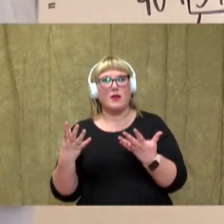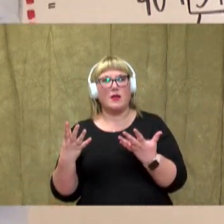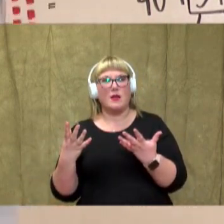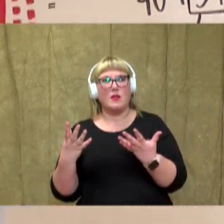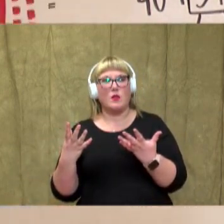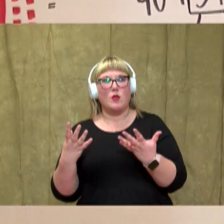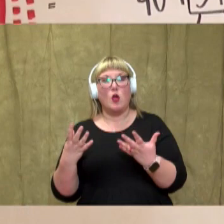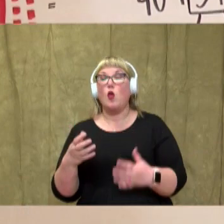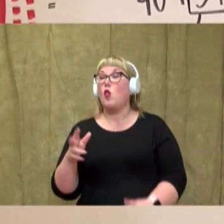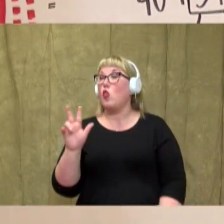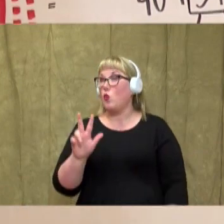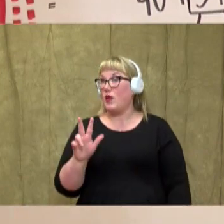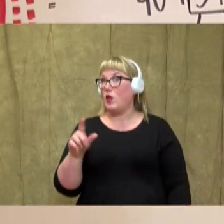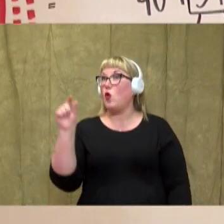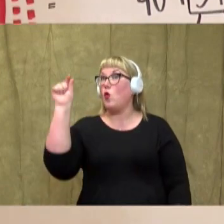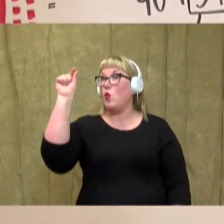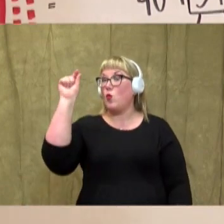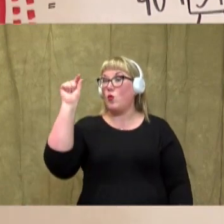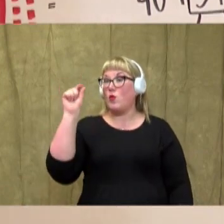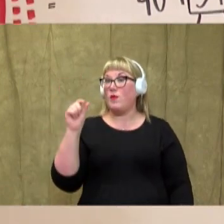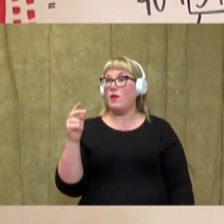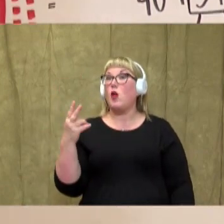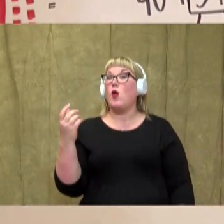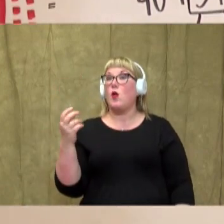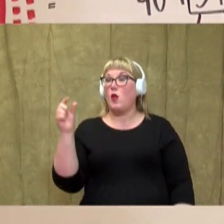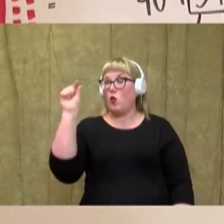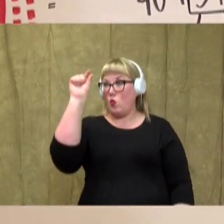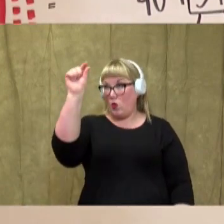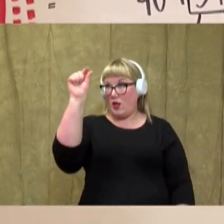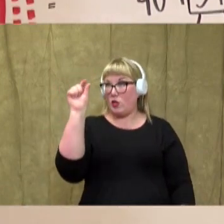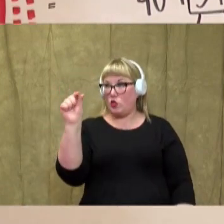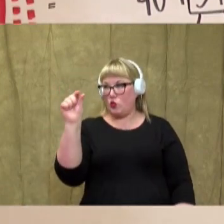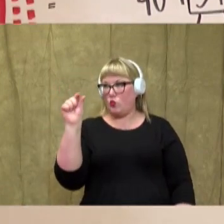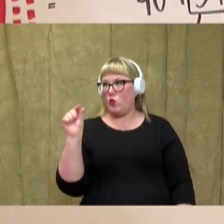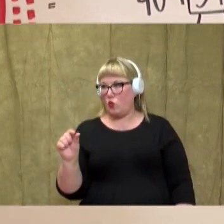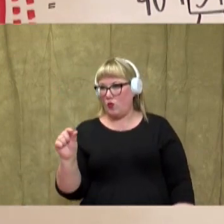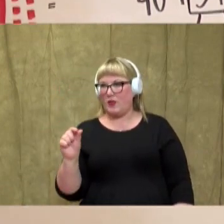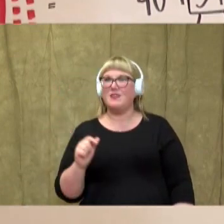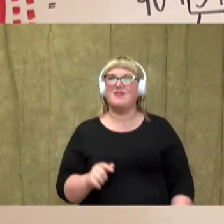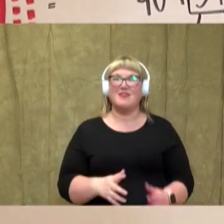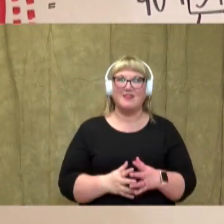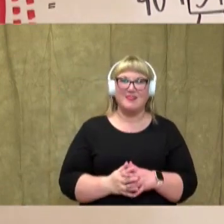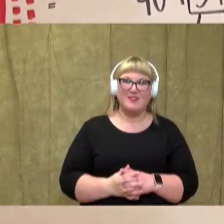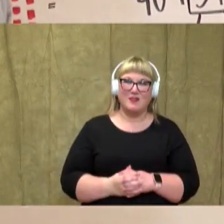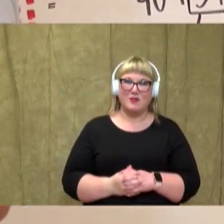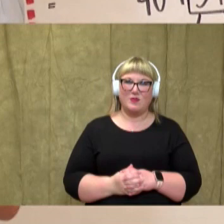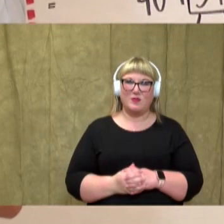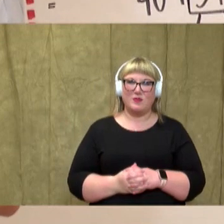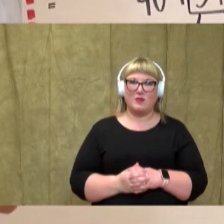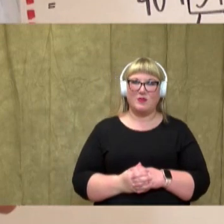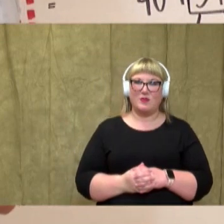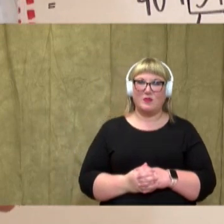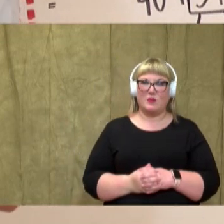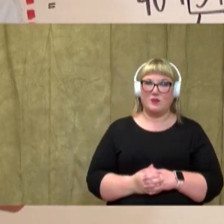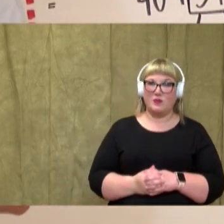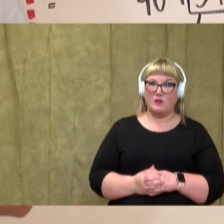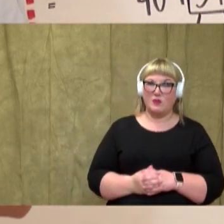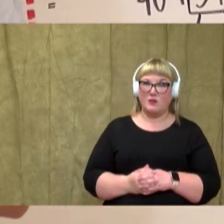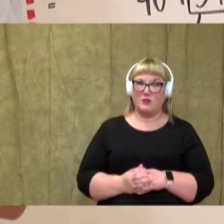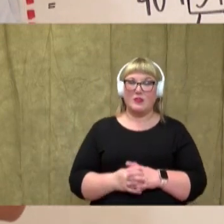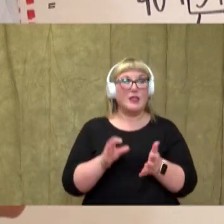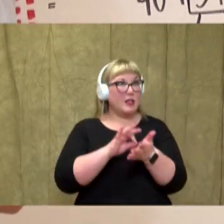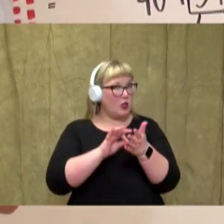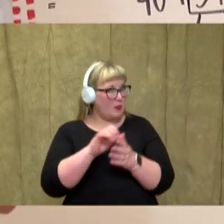I will put 3 cubes to hold the number 3 in the ones place. So look up here. Let's count